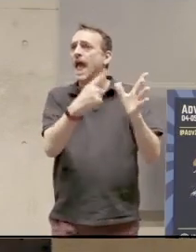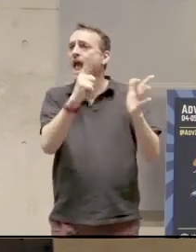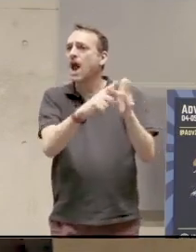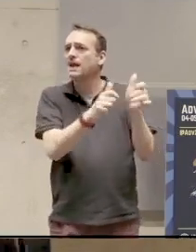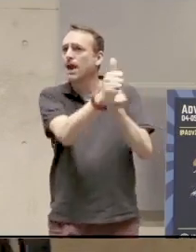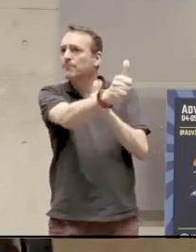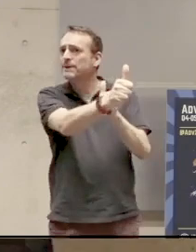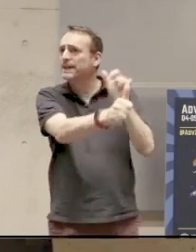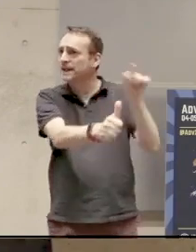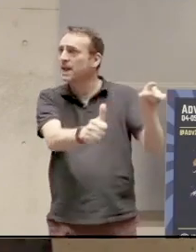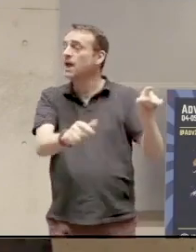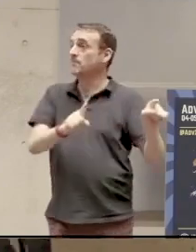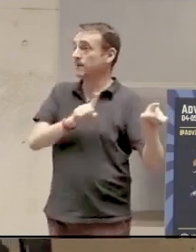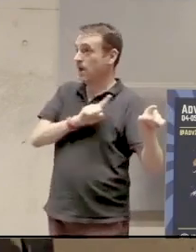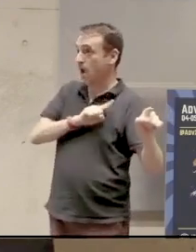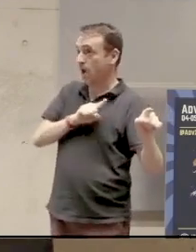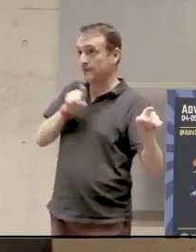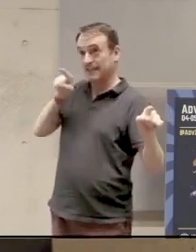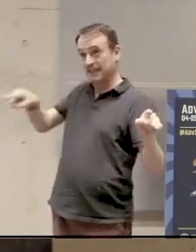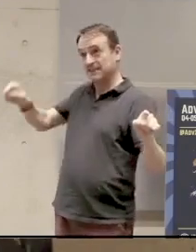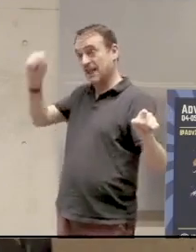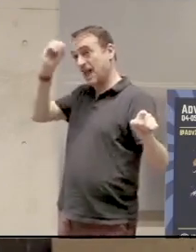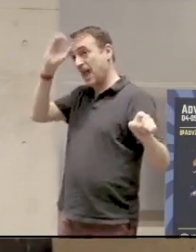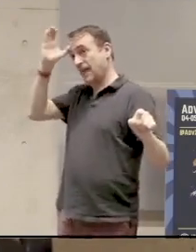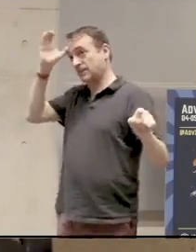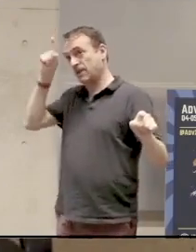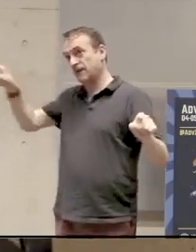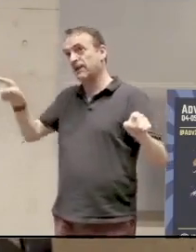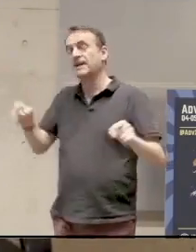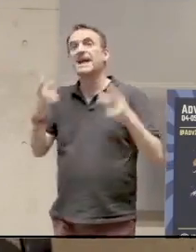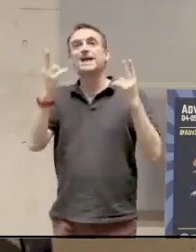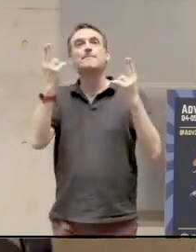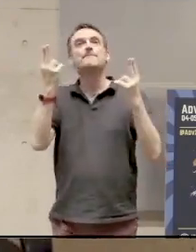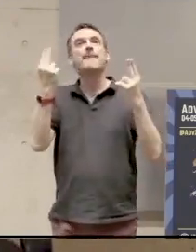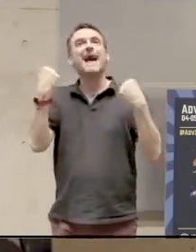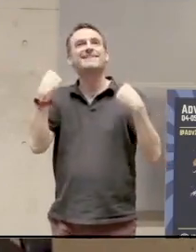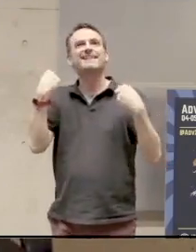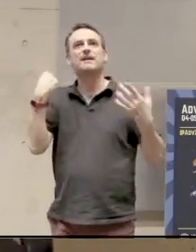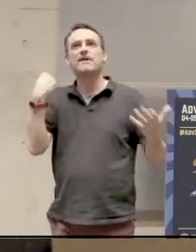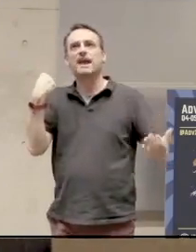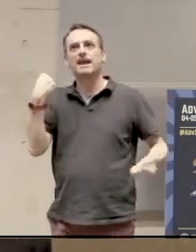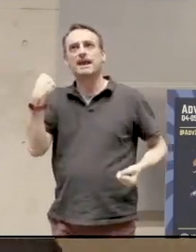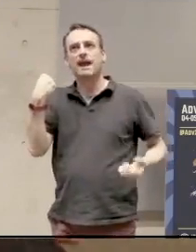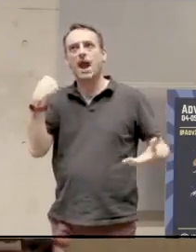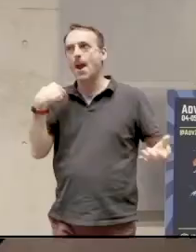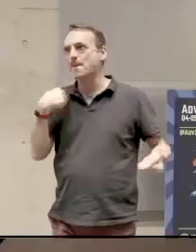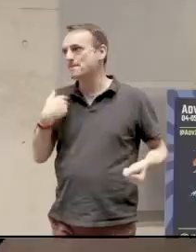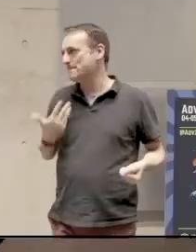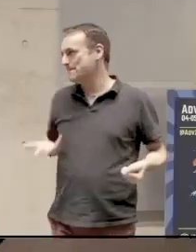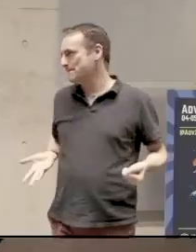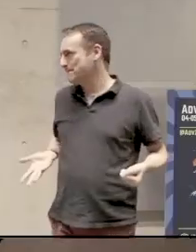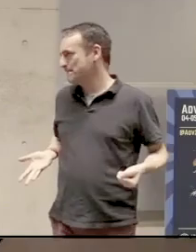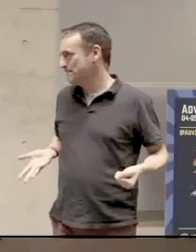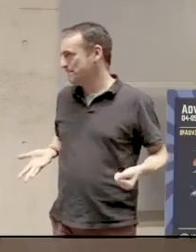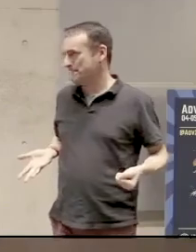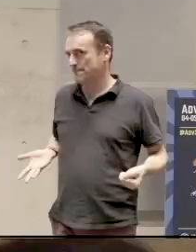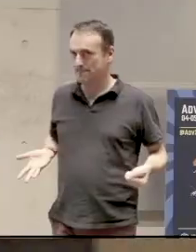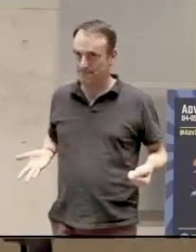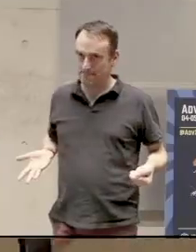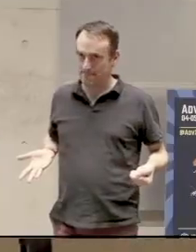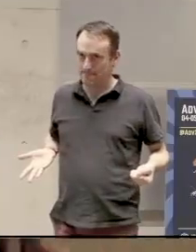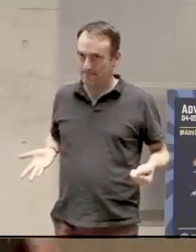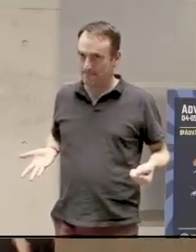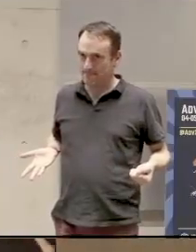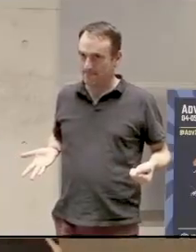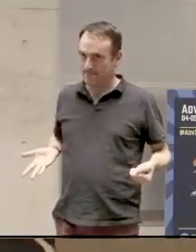because he's an expert, it's passive income. And he didn't back down